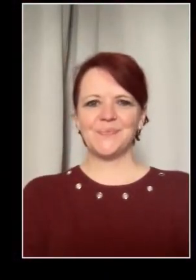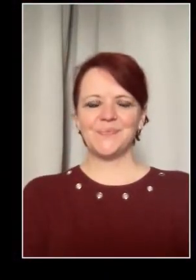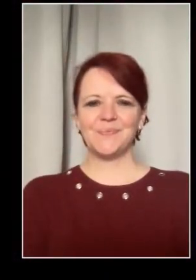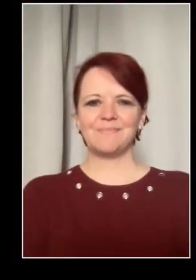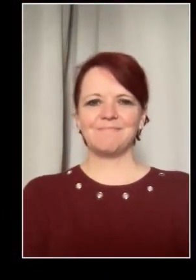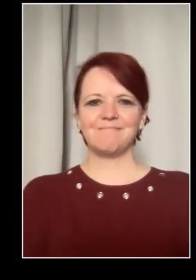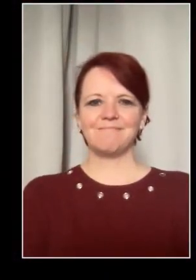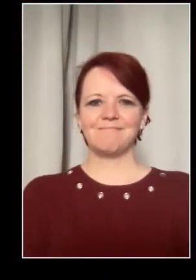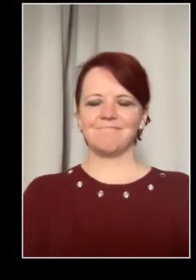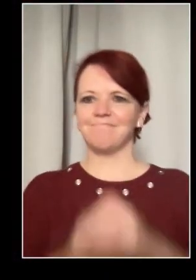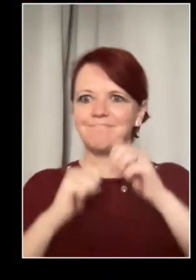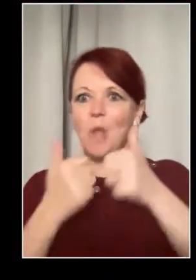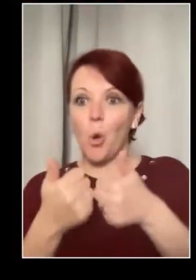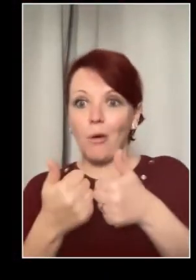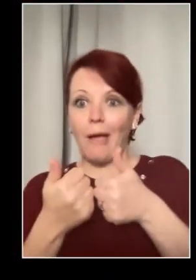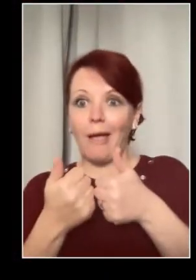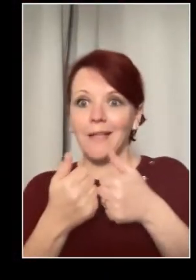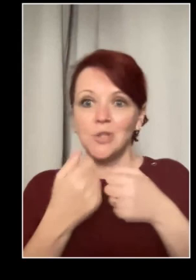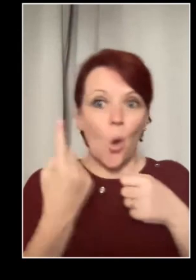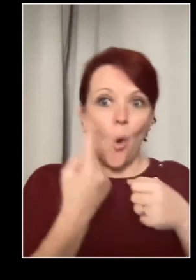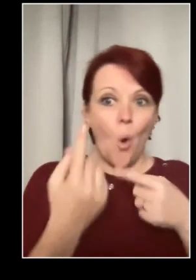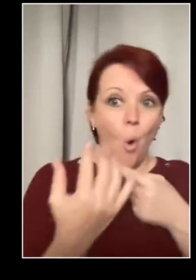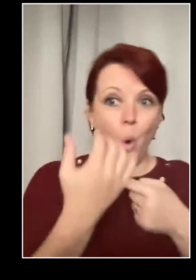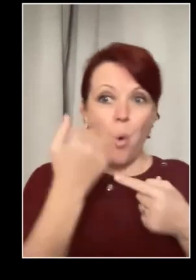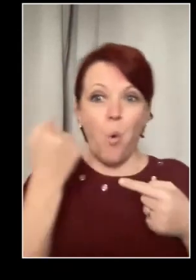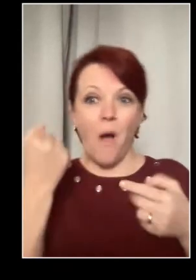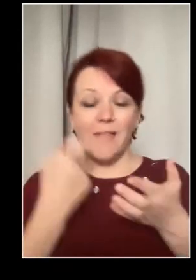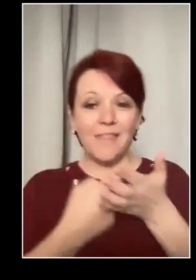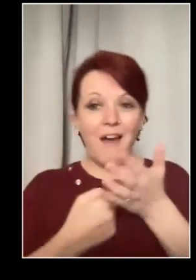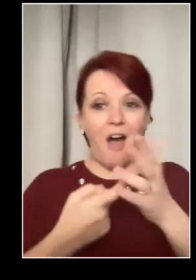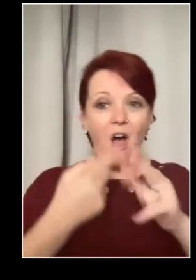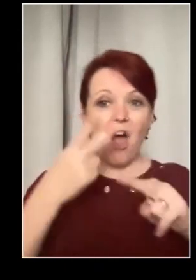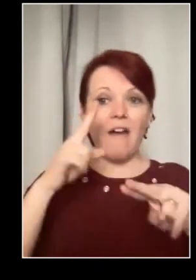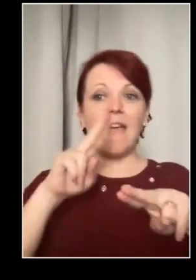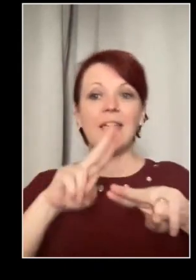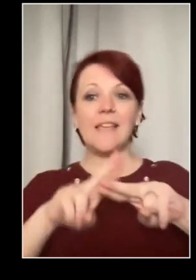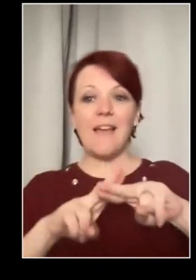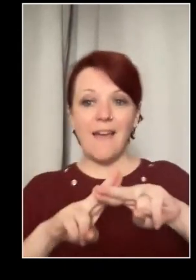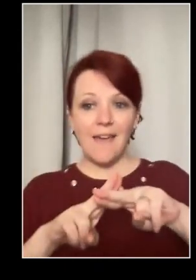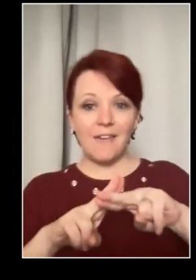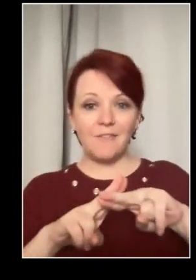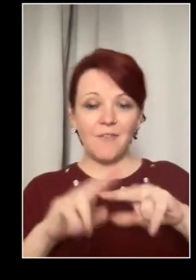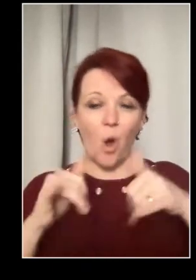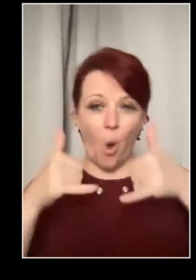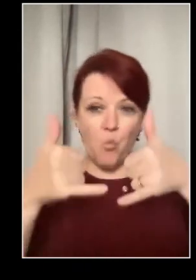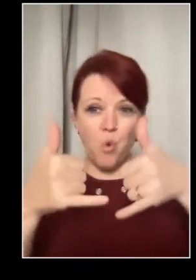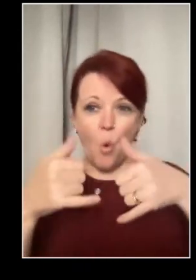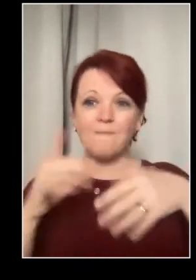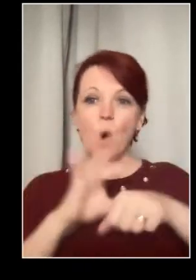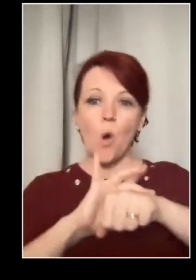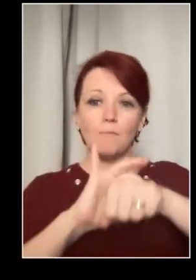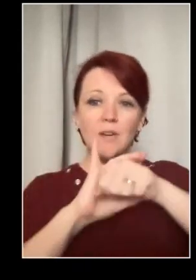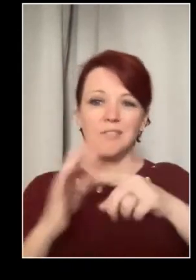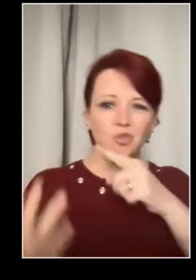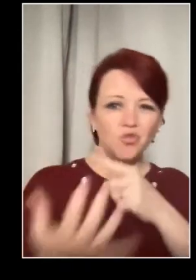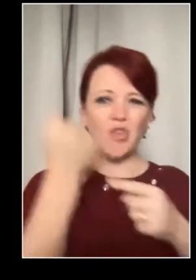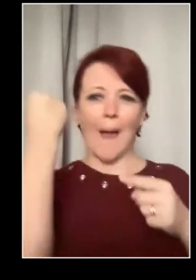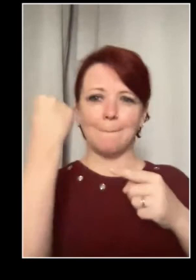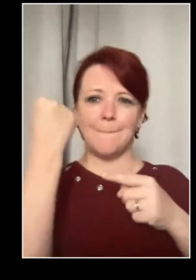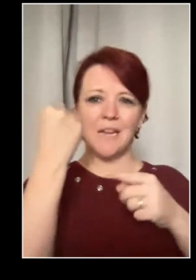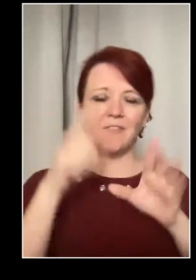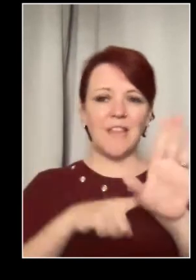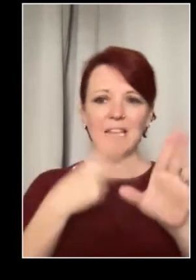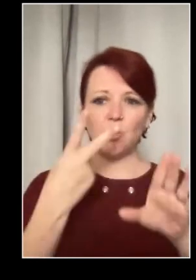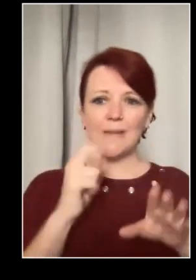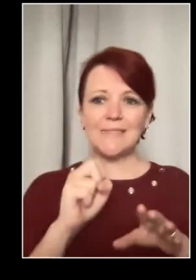Okay, so let's see who it is. The winner of the Royal Air Force Award for Apprenticeship Champion of the Year